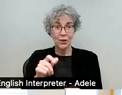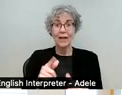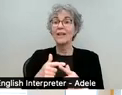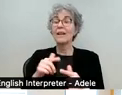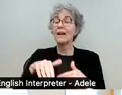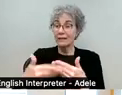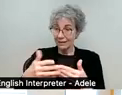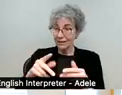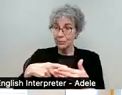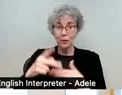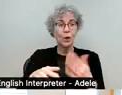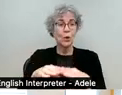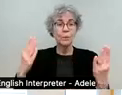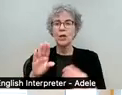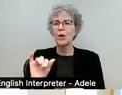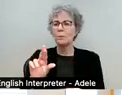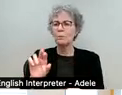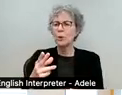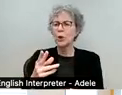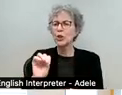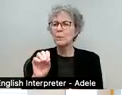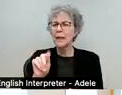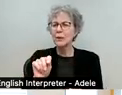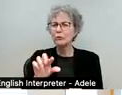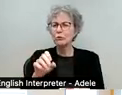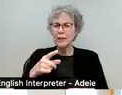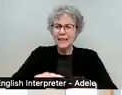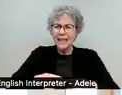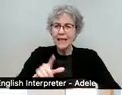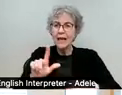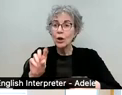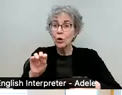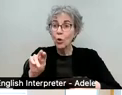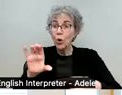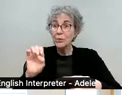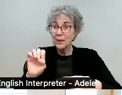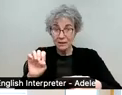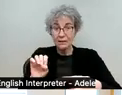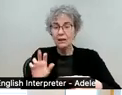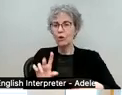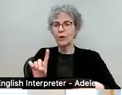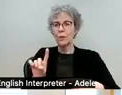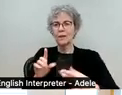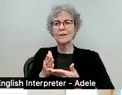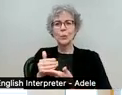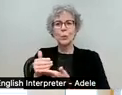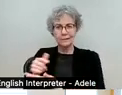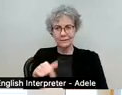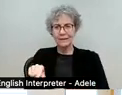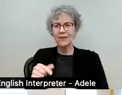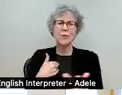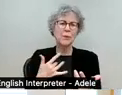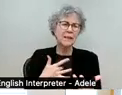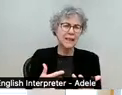opening up Birchmount Green, which is Birchmount and Lawrence. And we have 31 suites there. We tend to have between